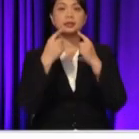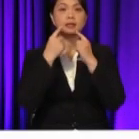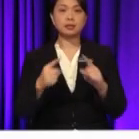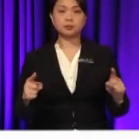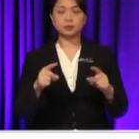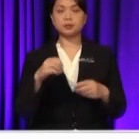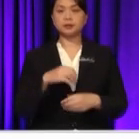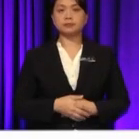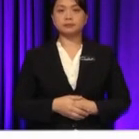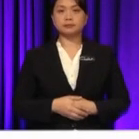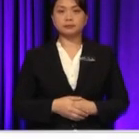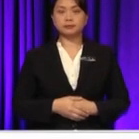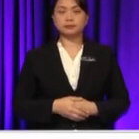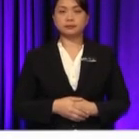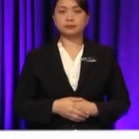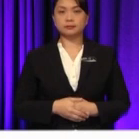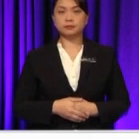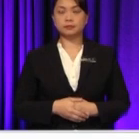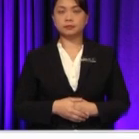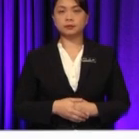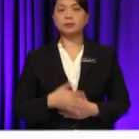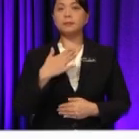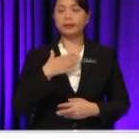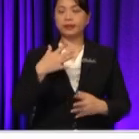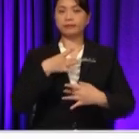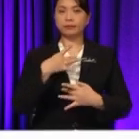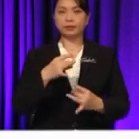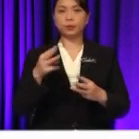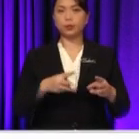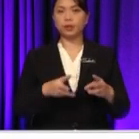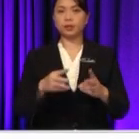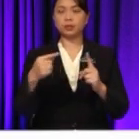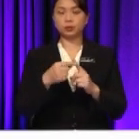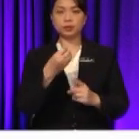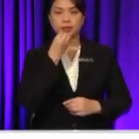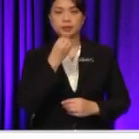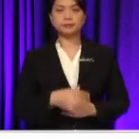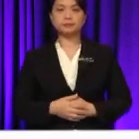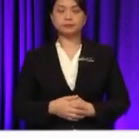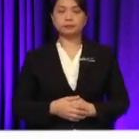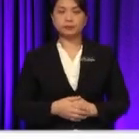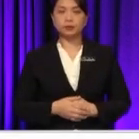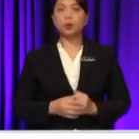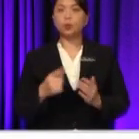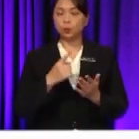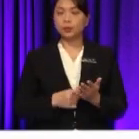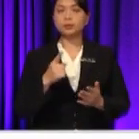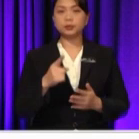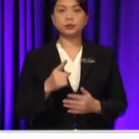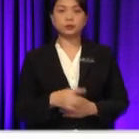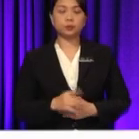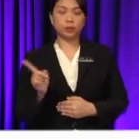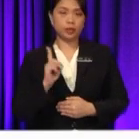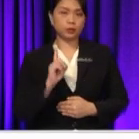for teenagers. So the topic given is my favorite way to eat. Where do you prefer to eat? At home? At a restaurant?